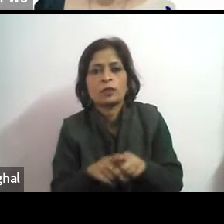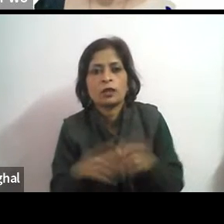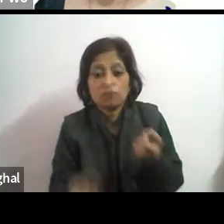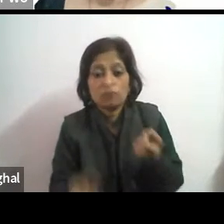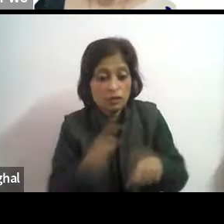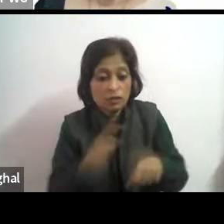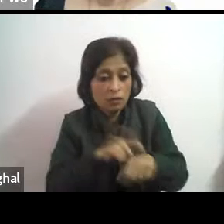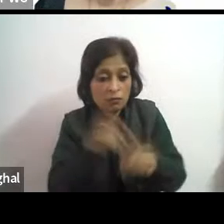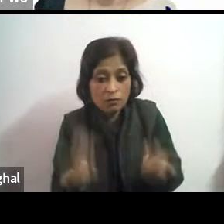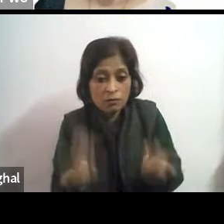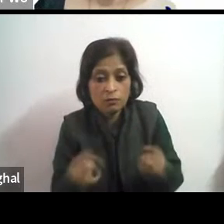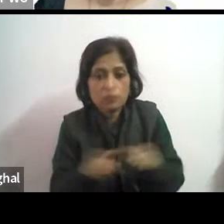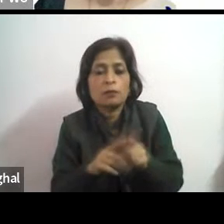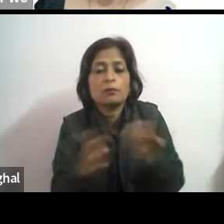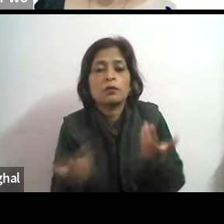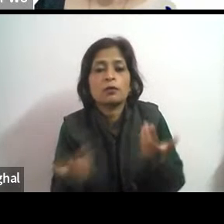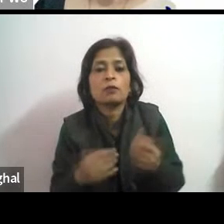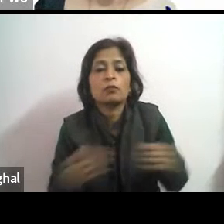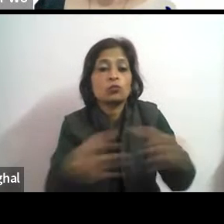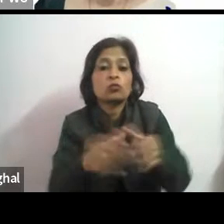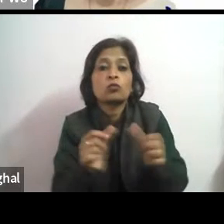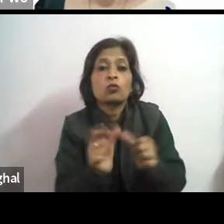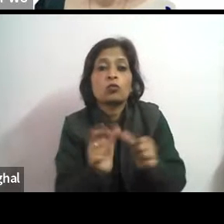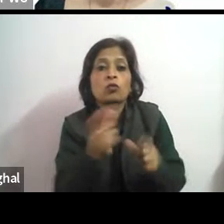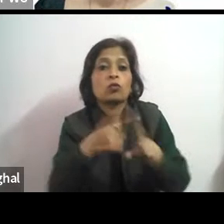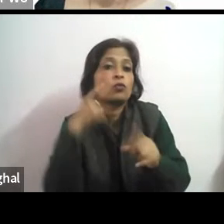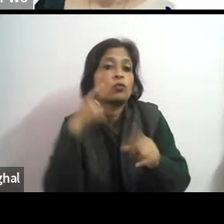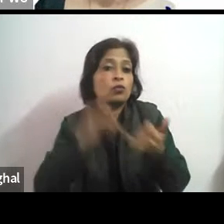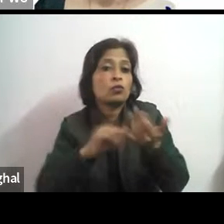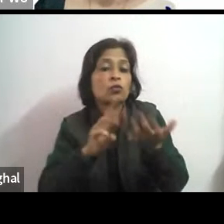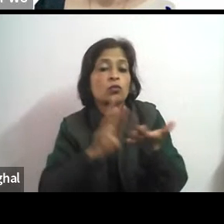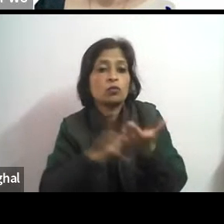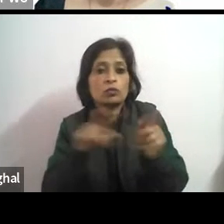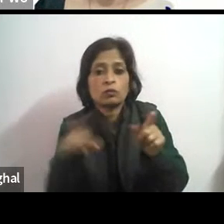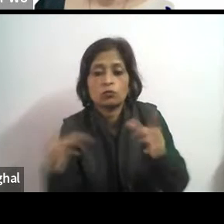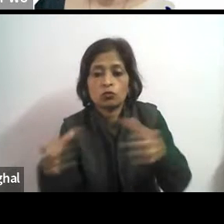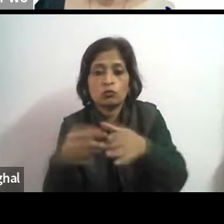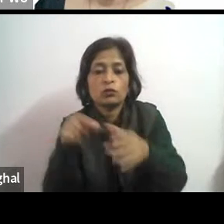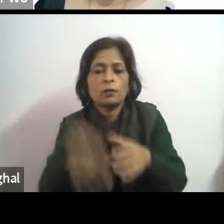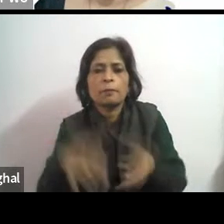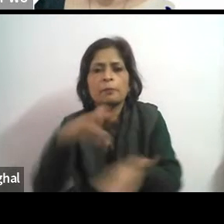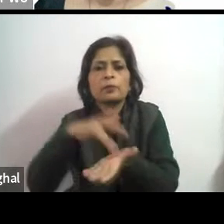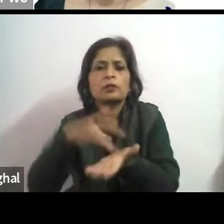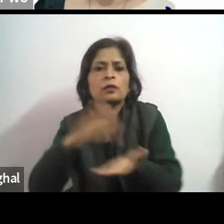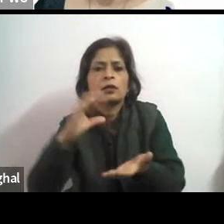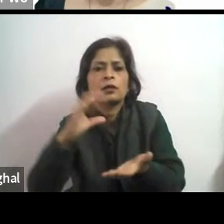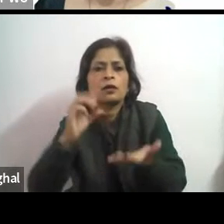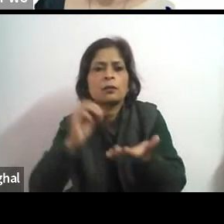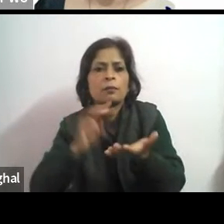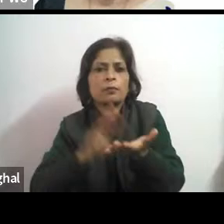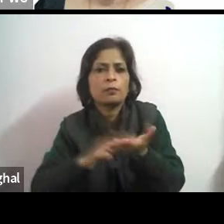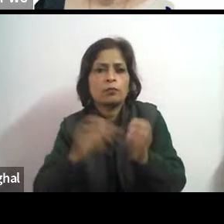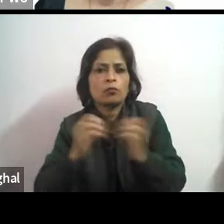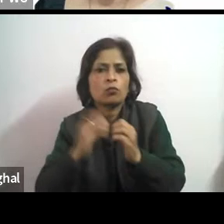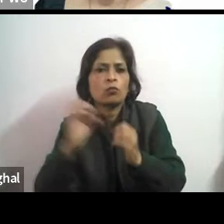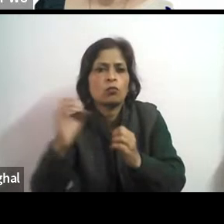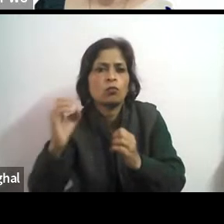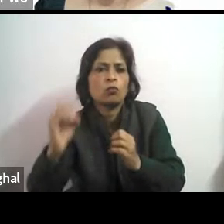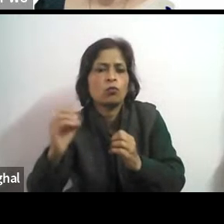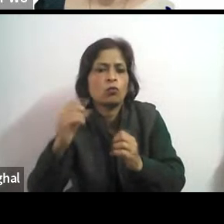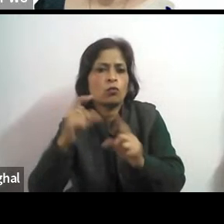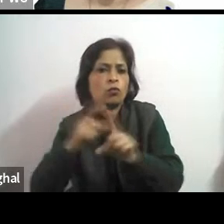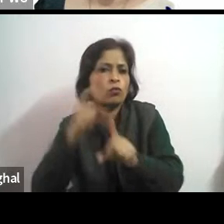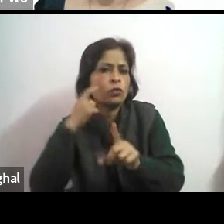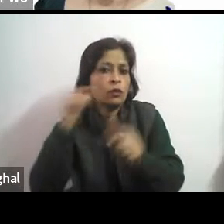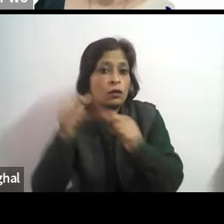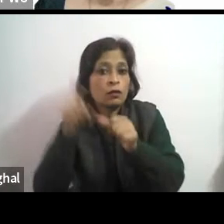persons with autism in Cambodia. With this opening comments, I welcome Professor Rose to this